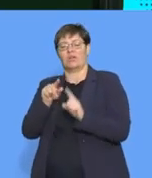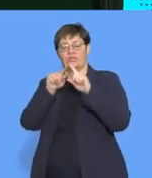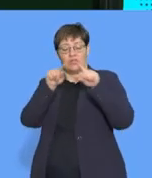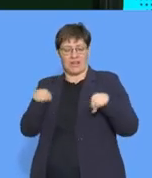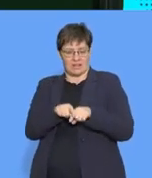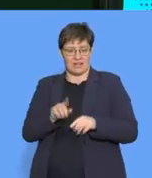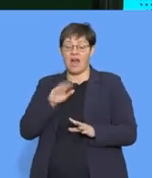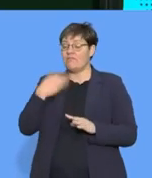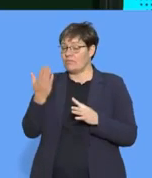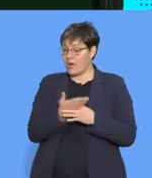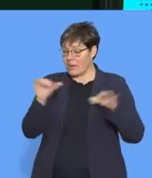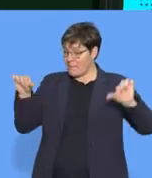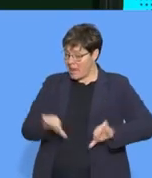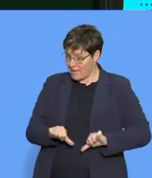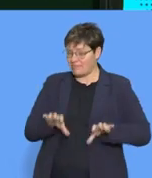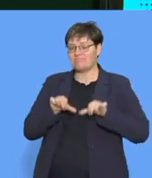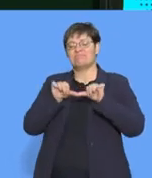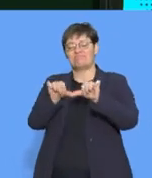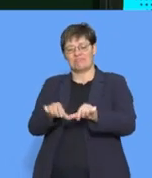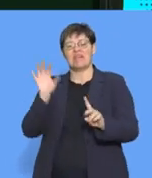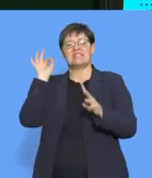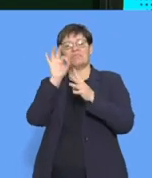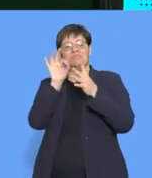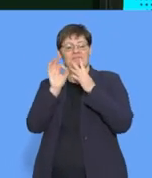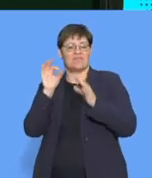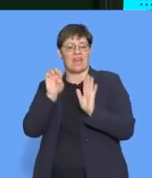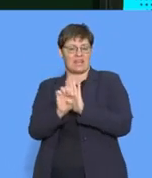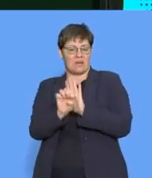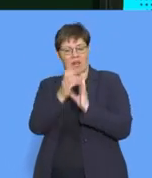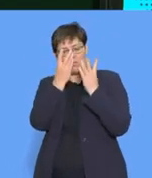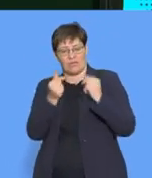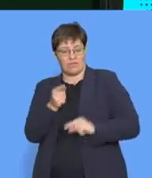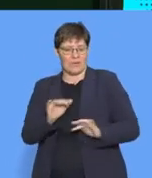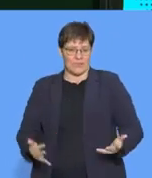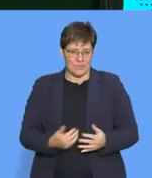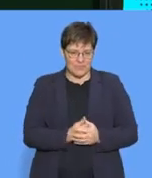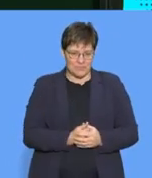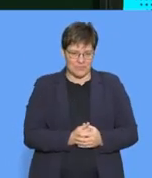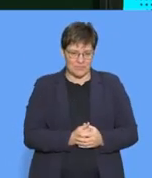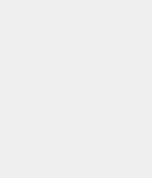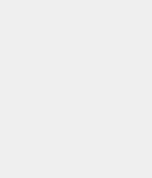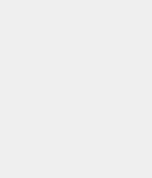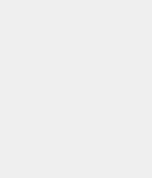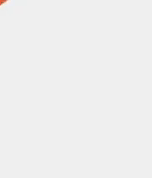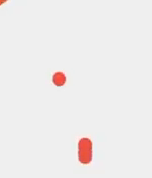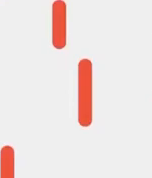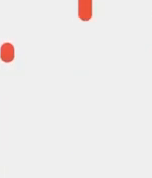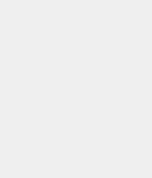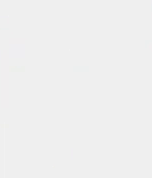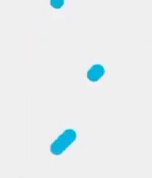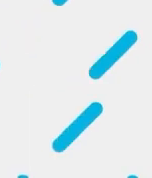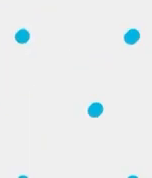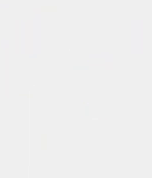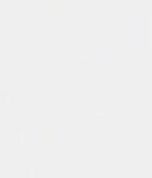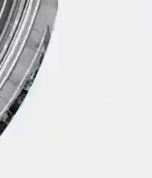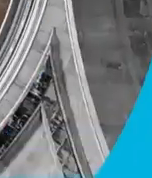triangle. After the break, we'll continue with looking at some specific examples in solving the triangles.